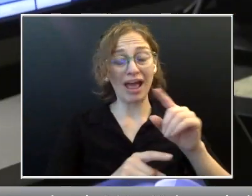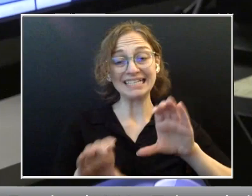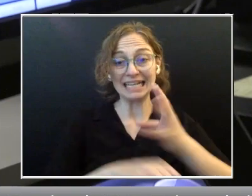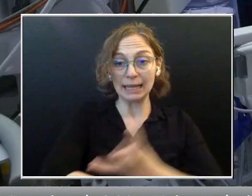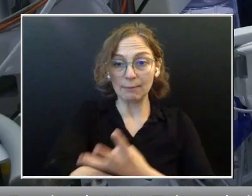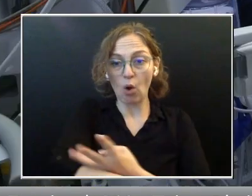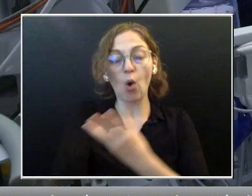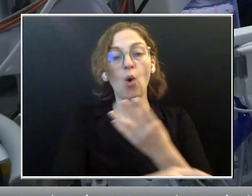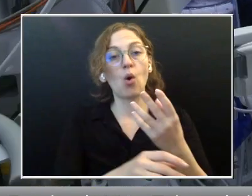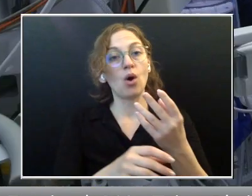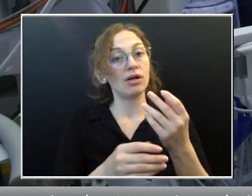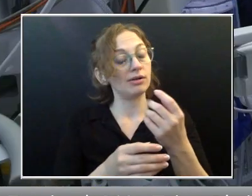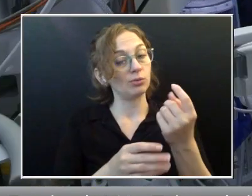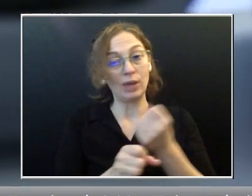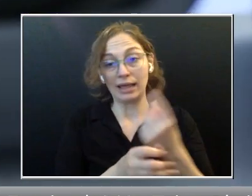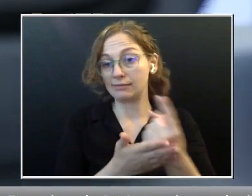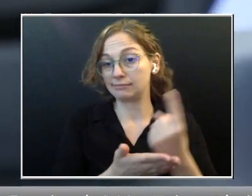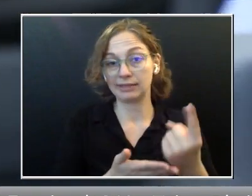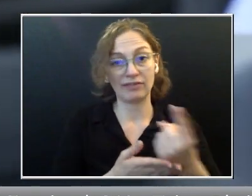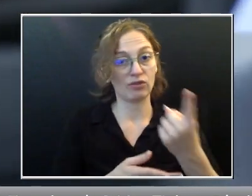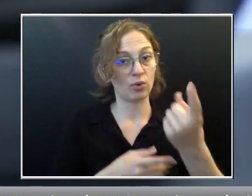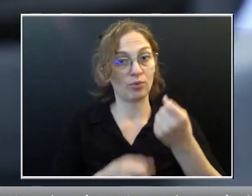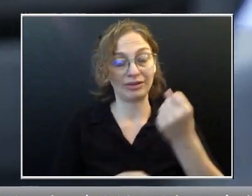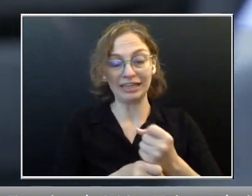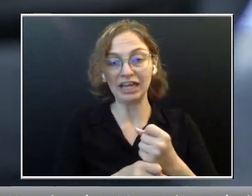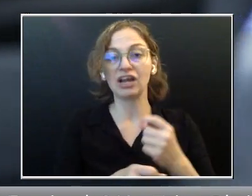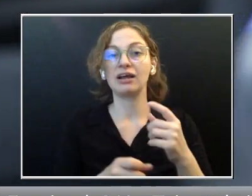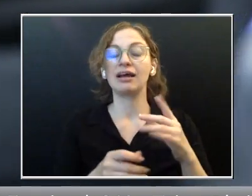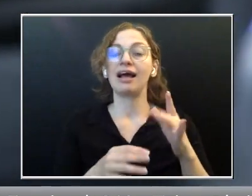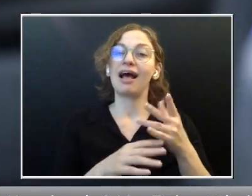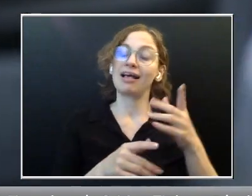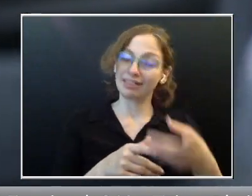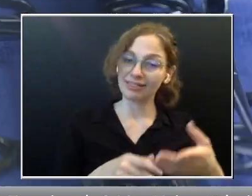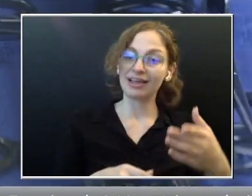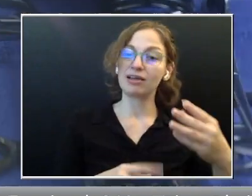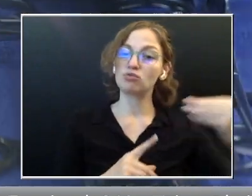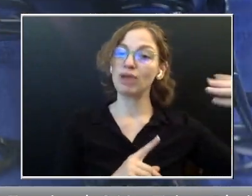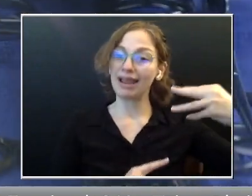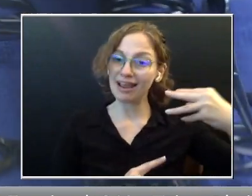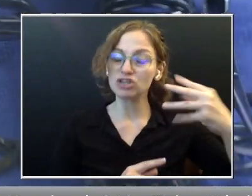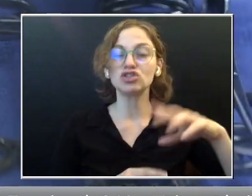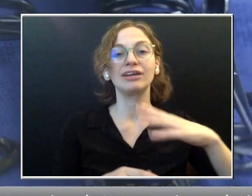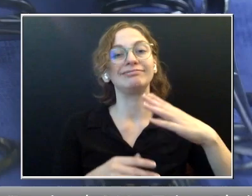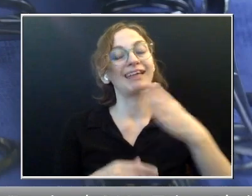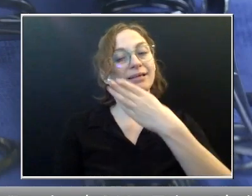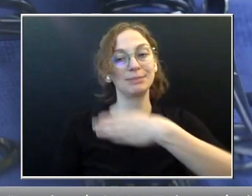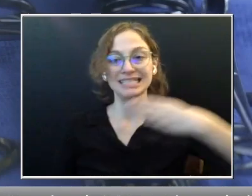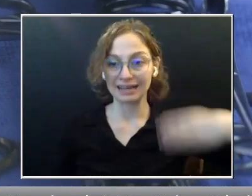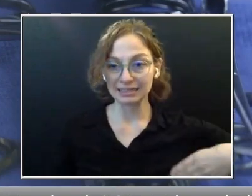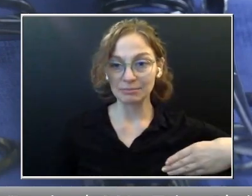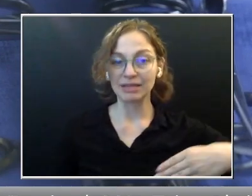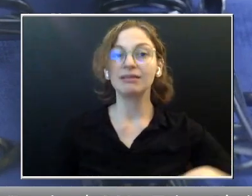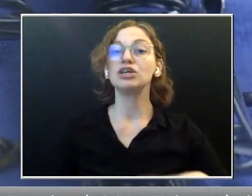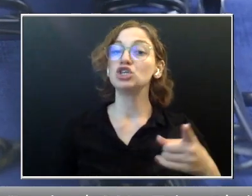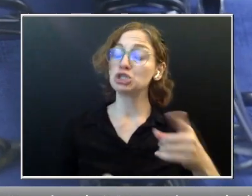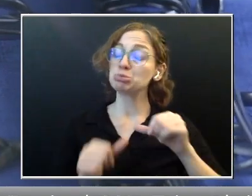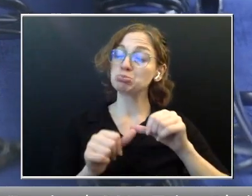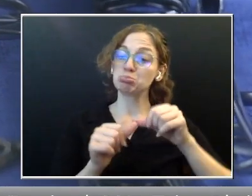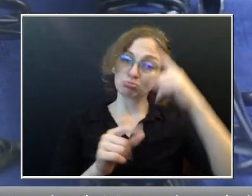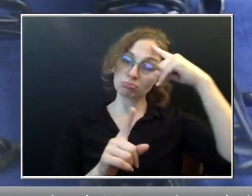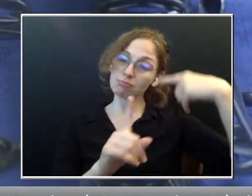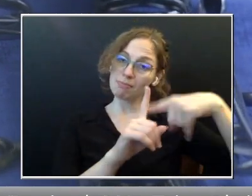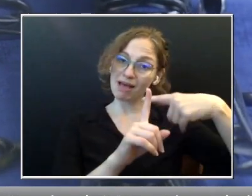double mastectomy. Angela stayed positive throughout the process, but knew the odds were against her. Instead of taking it